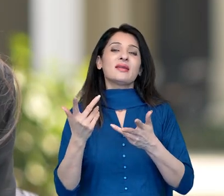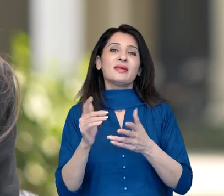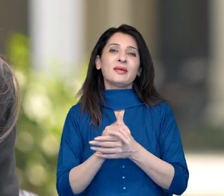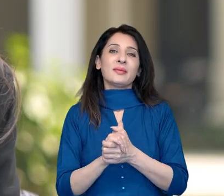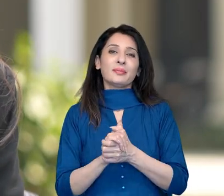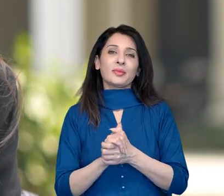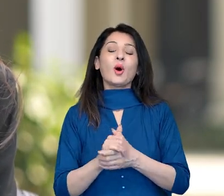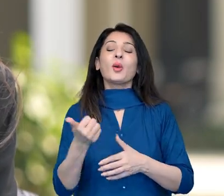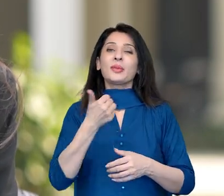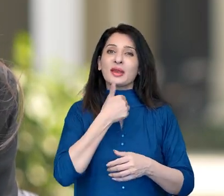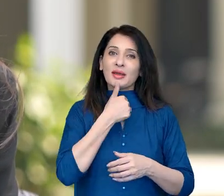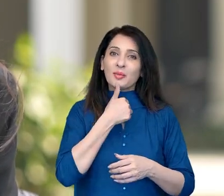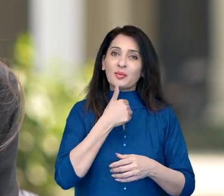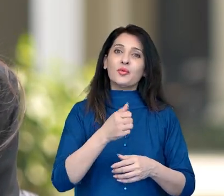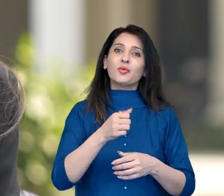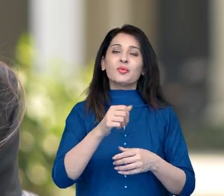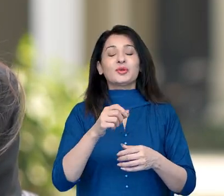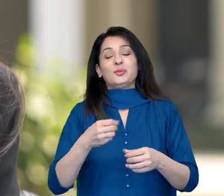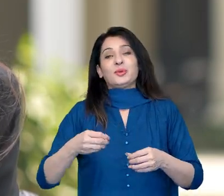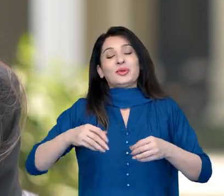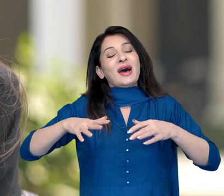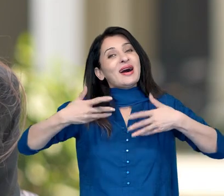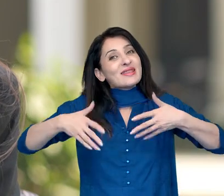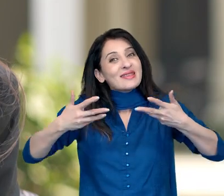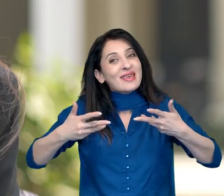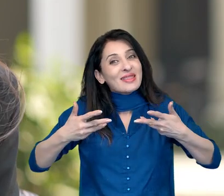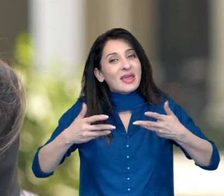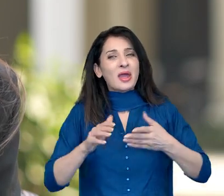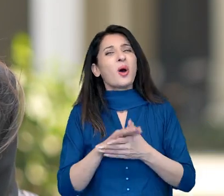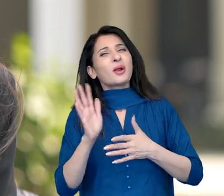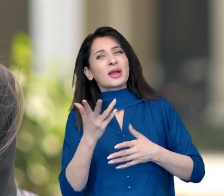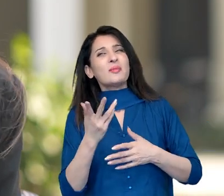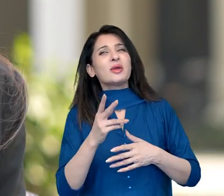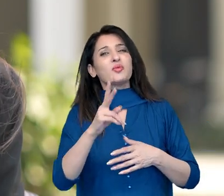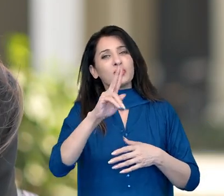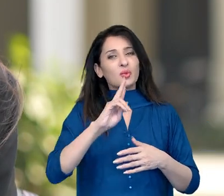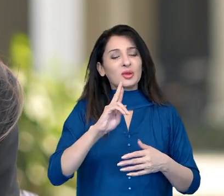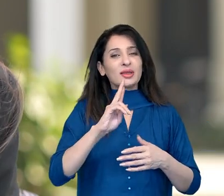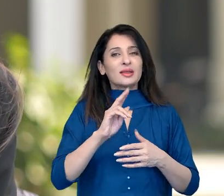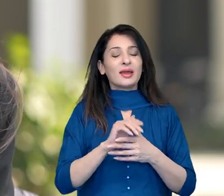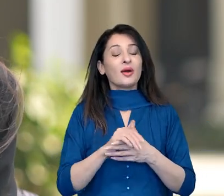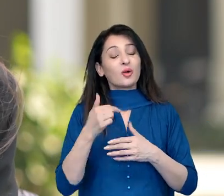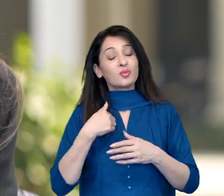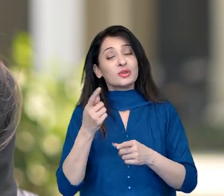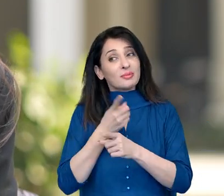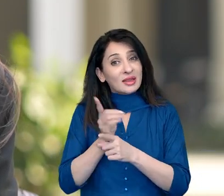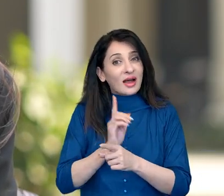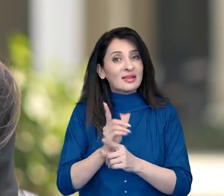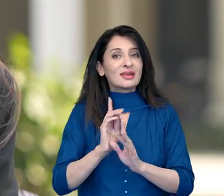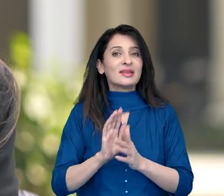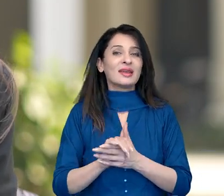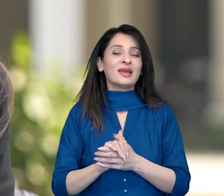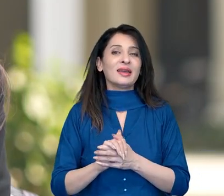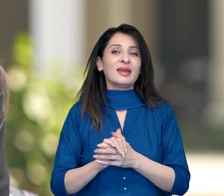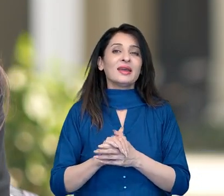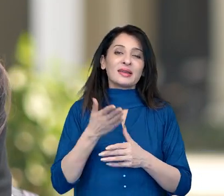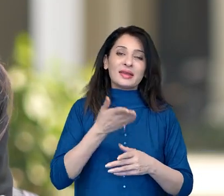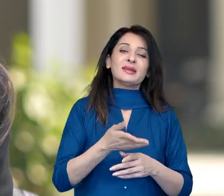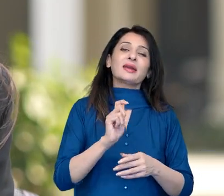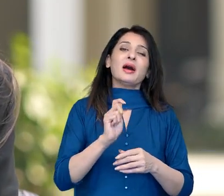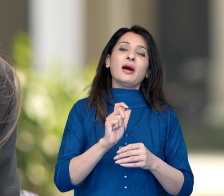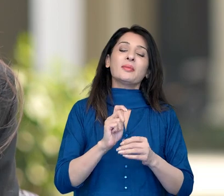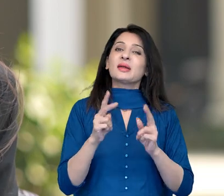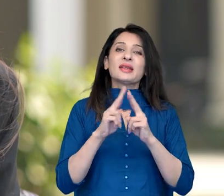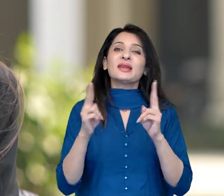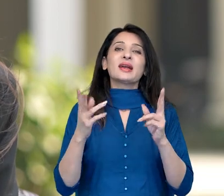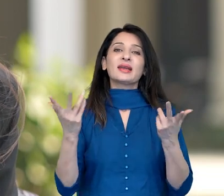And he sometimes used to laugh, other times used to say, matlab mujhe samjhane ki koshish karte the ke aise ho raha hai and aise ho